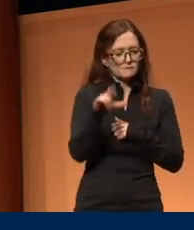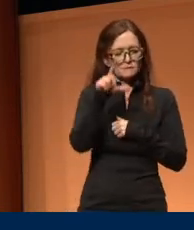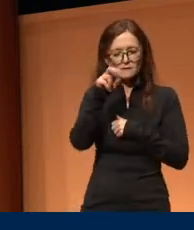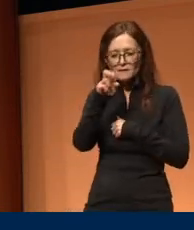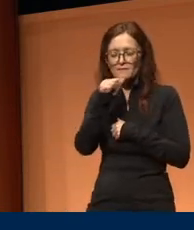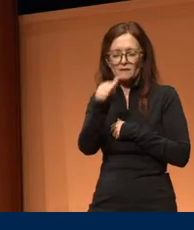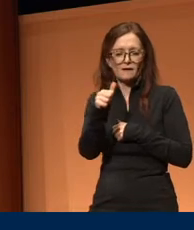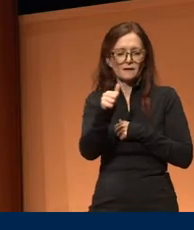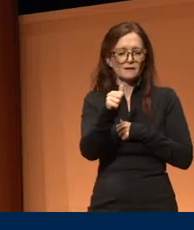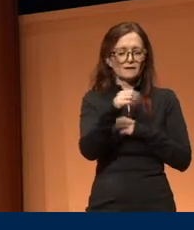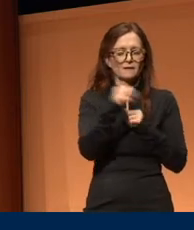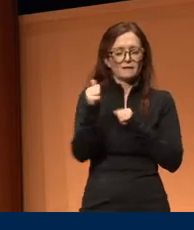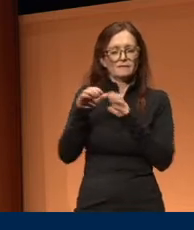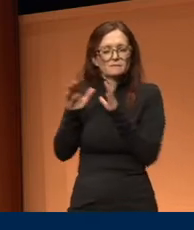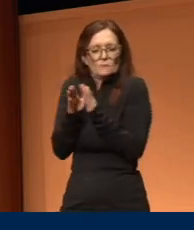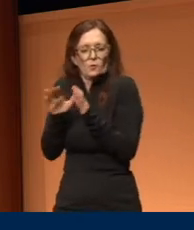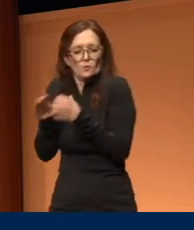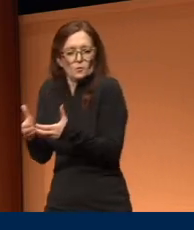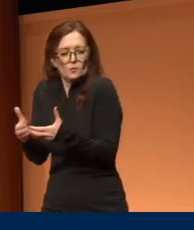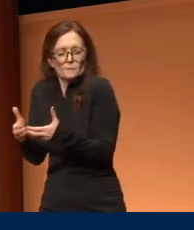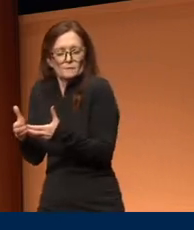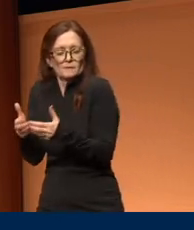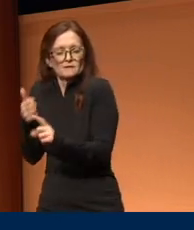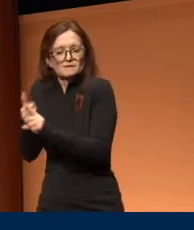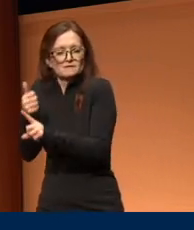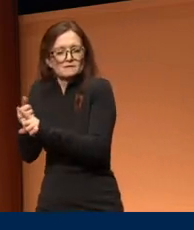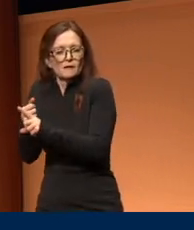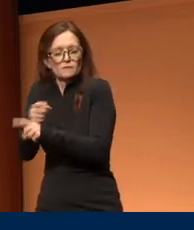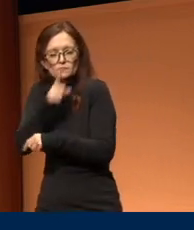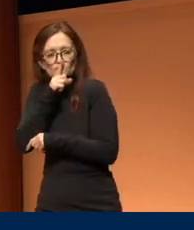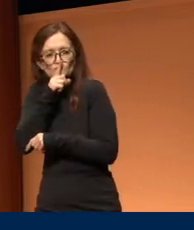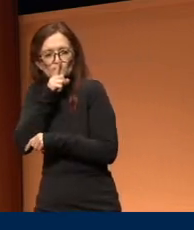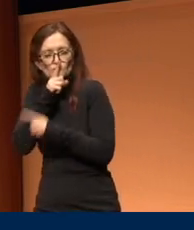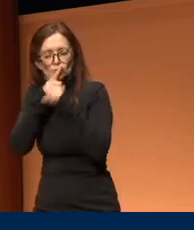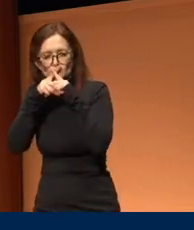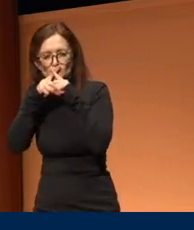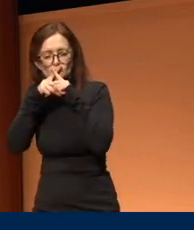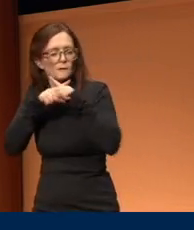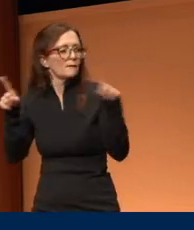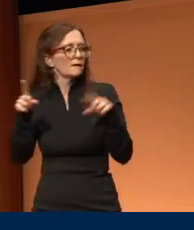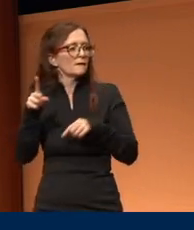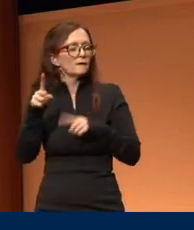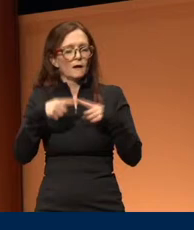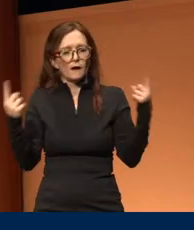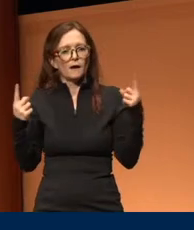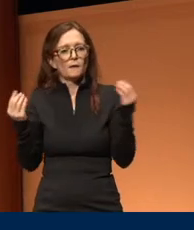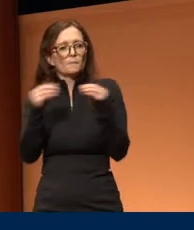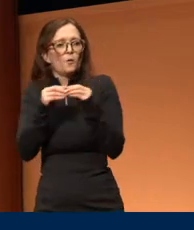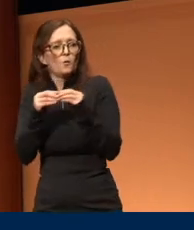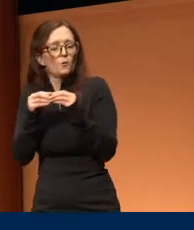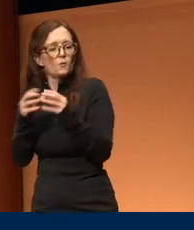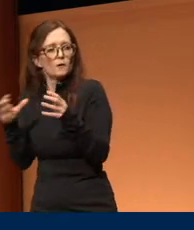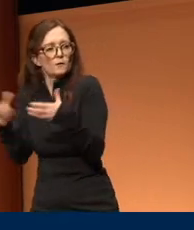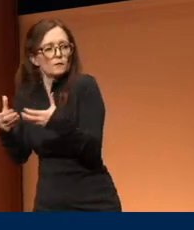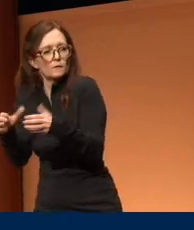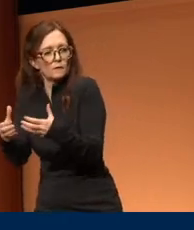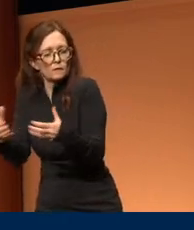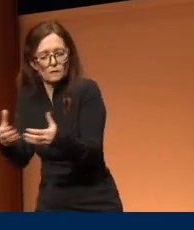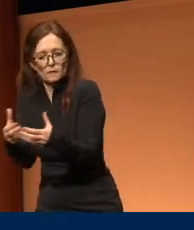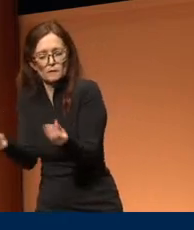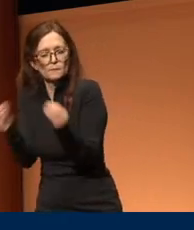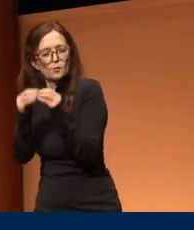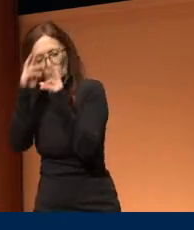not lead minorities to self-censor in the context of the French assemblies. On the contrary, the more integrated and respected they